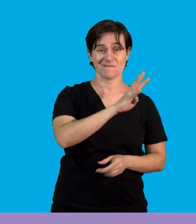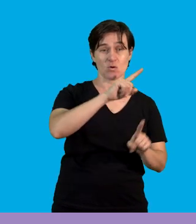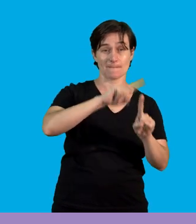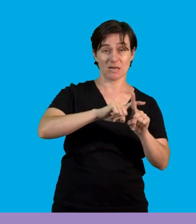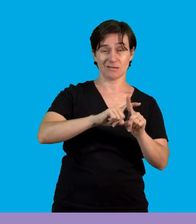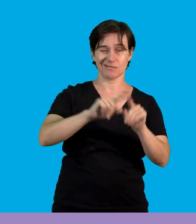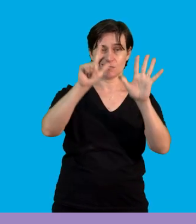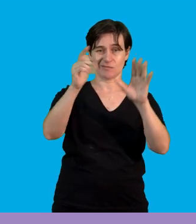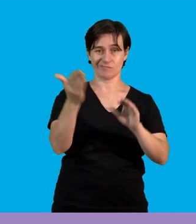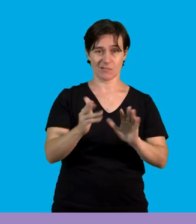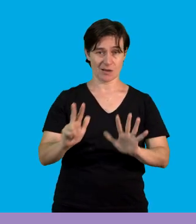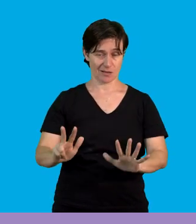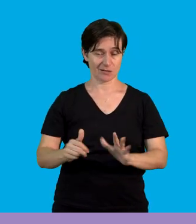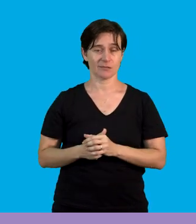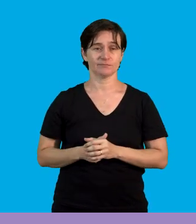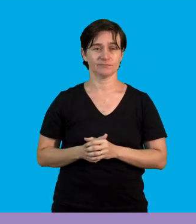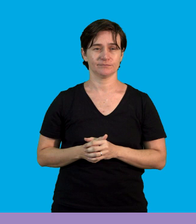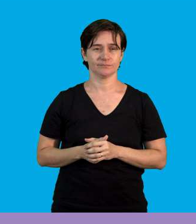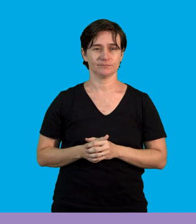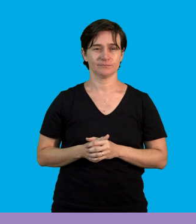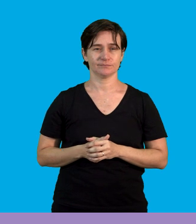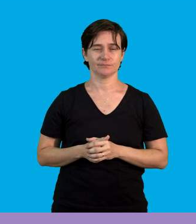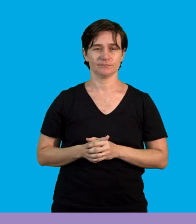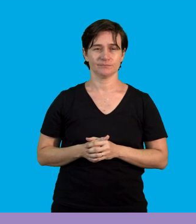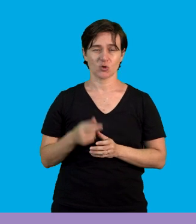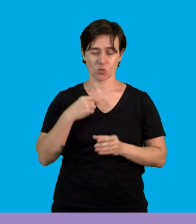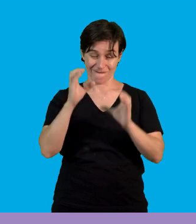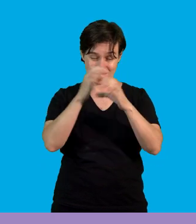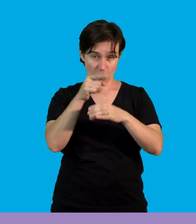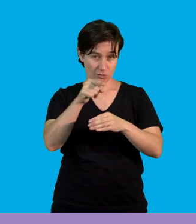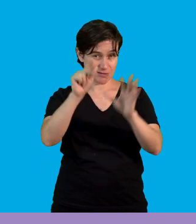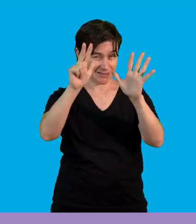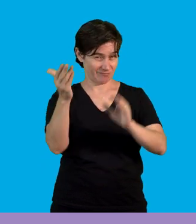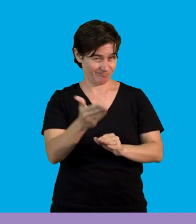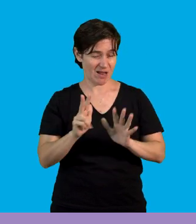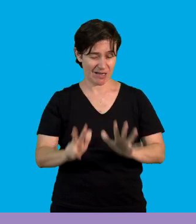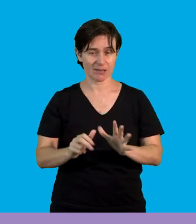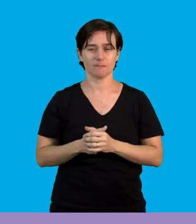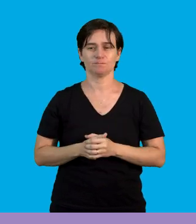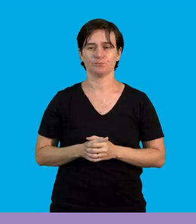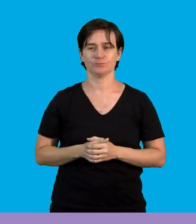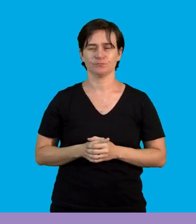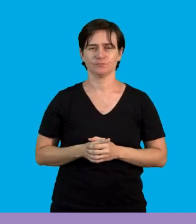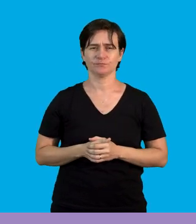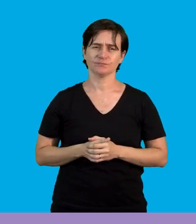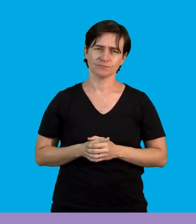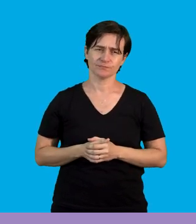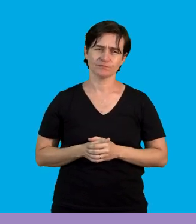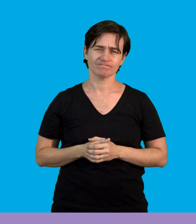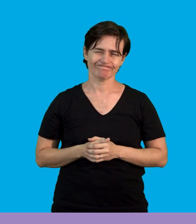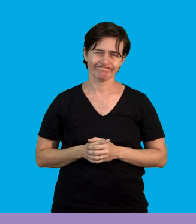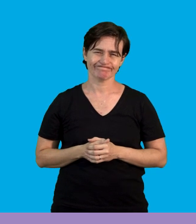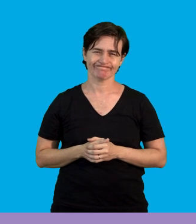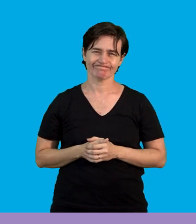4 plus 7/8. So that we look at that decimal on its own, the 7/8, and we then